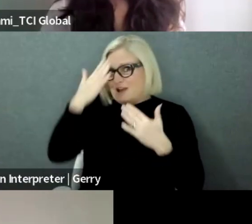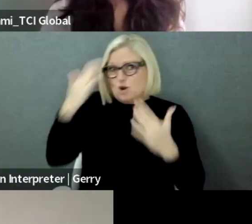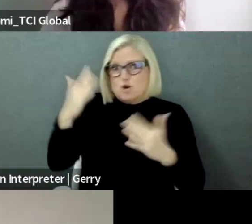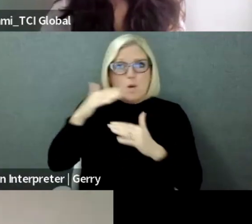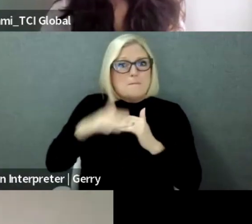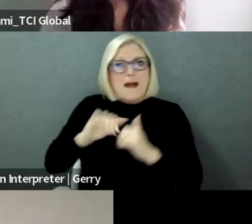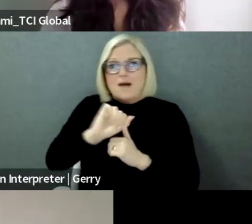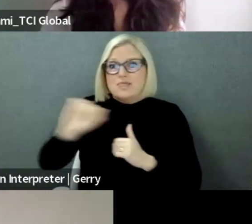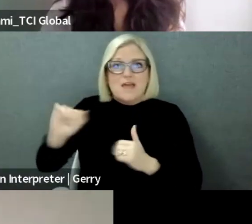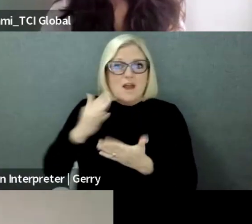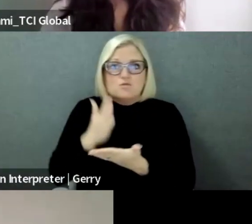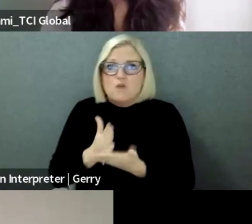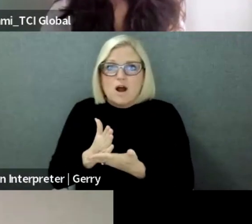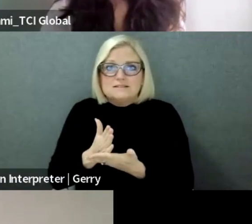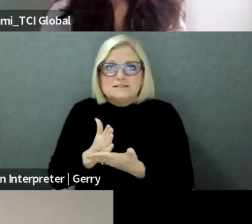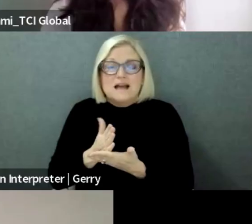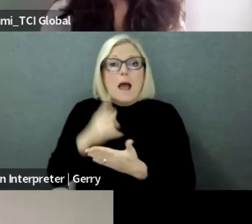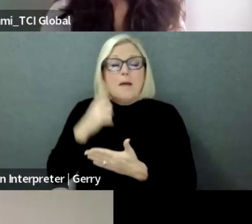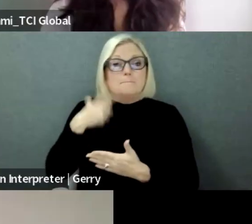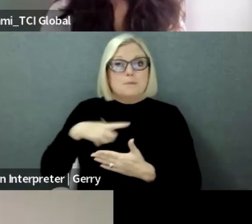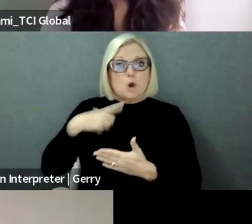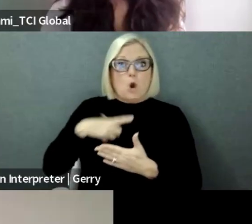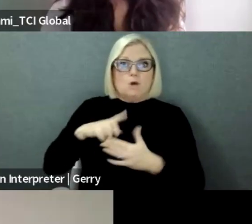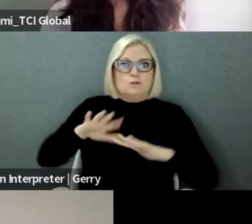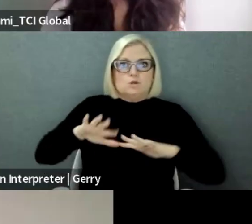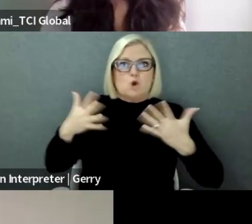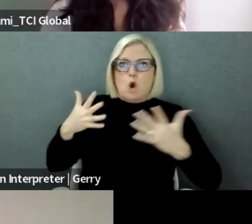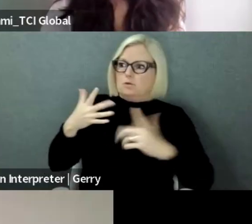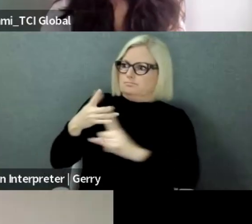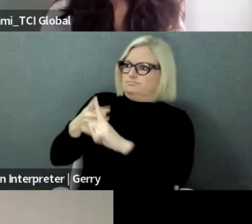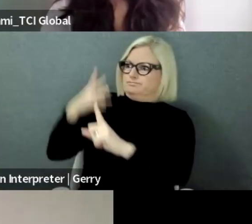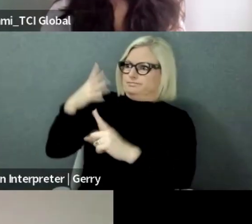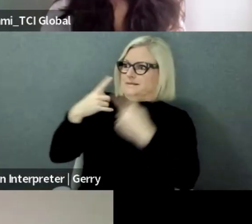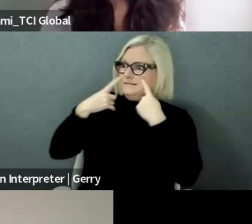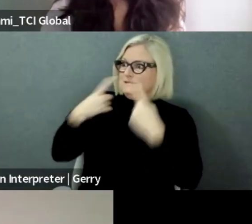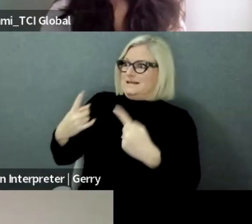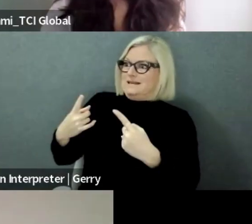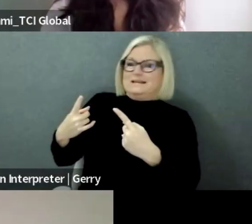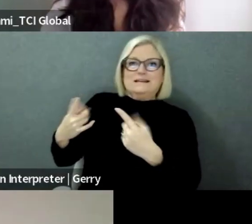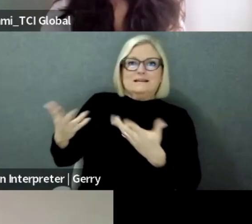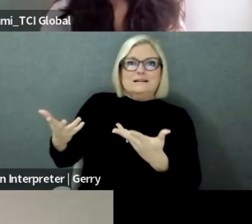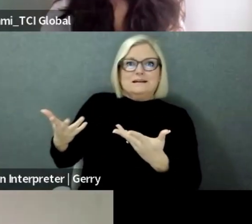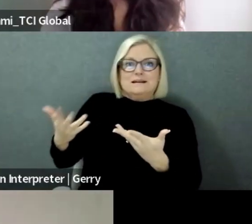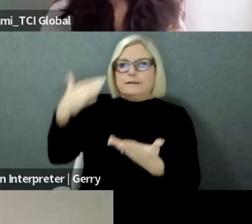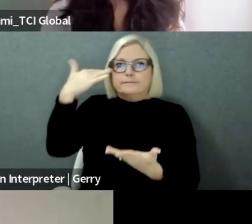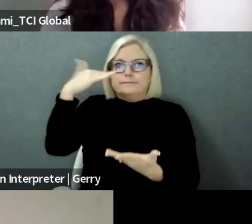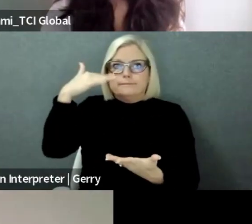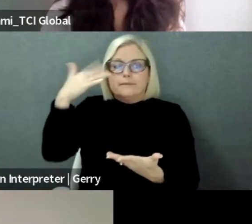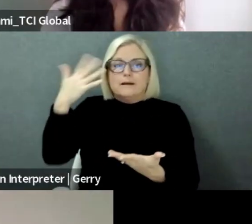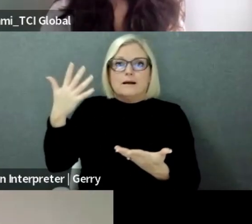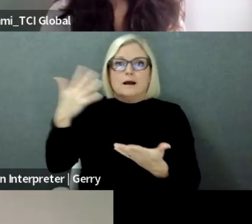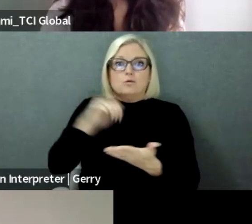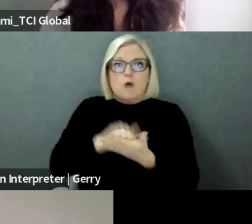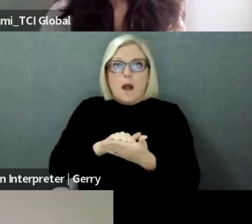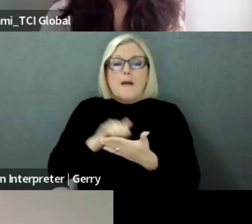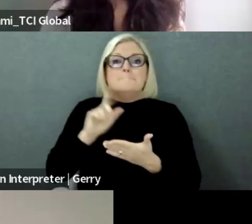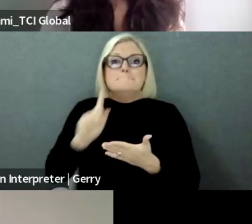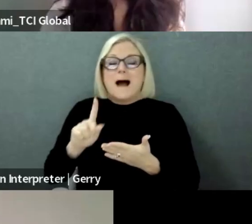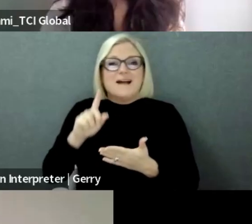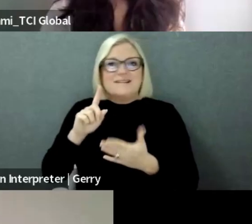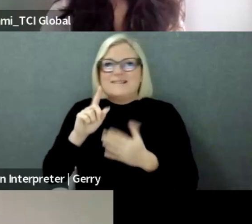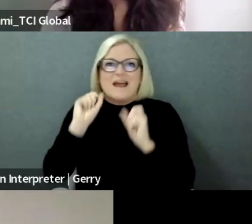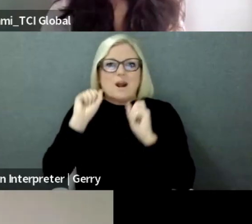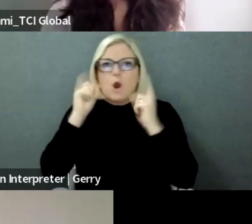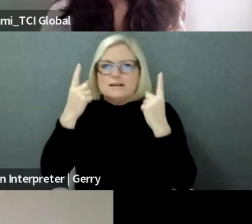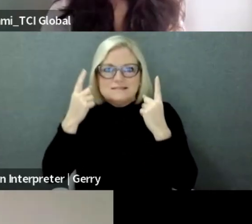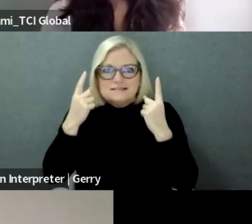the disability is invisible, the stigma, lack of awareness, and limited understanding of CRPD, it also makes it harder for people